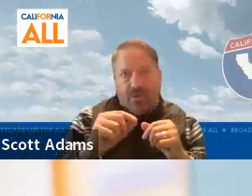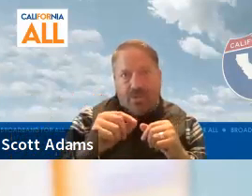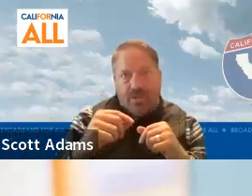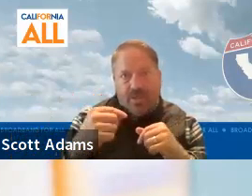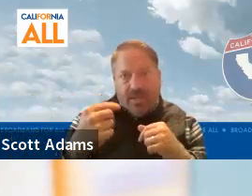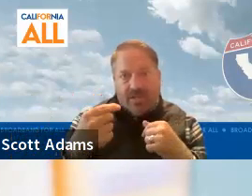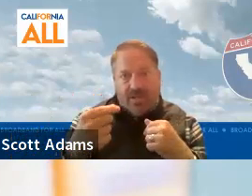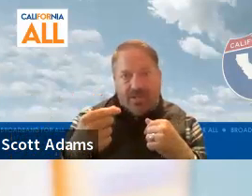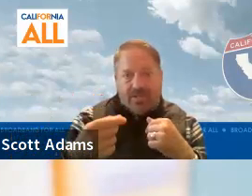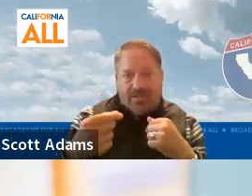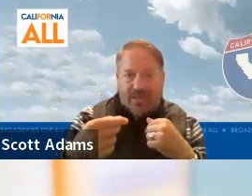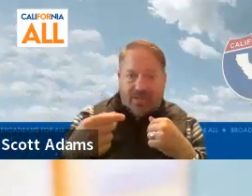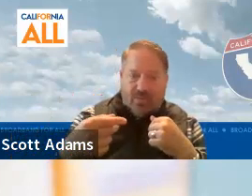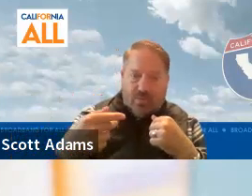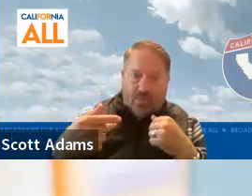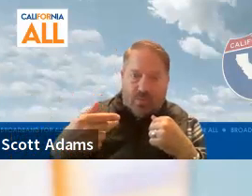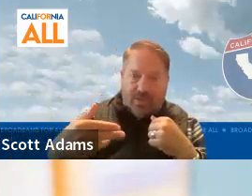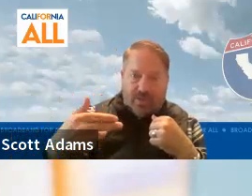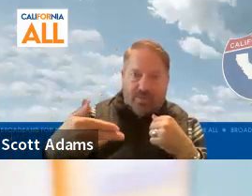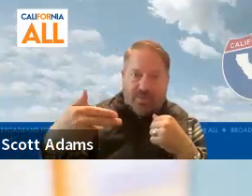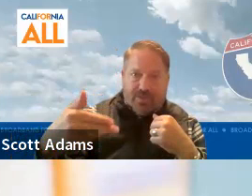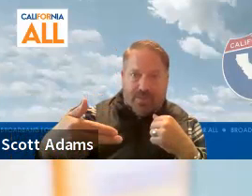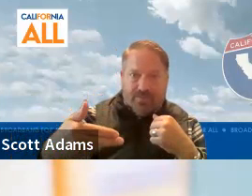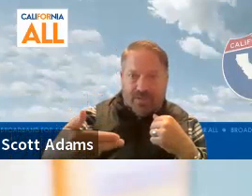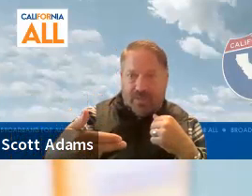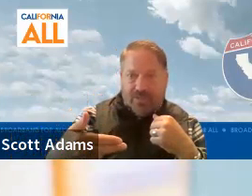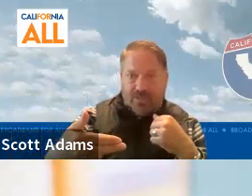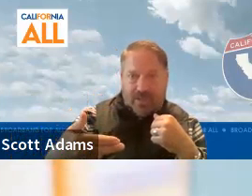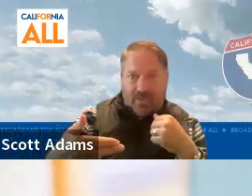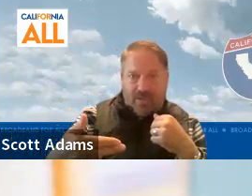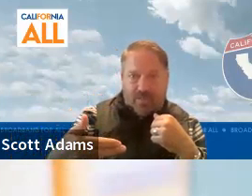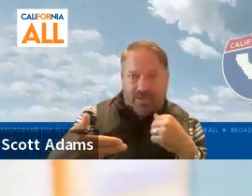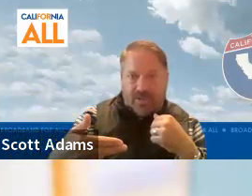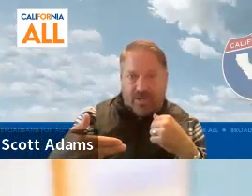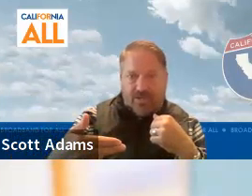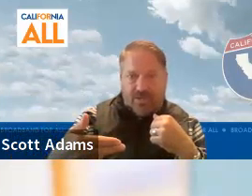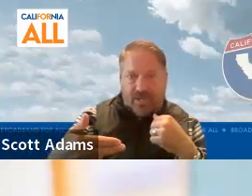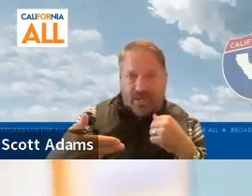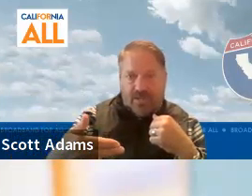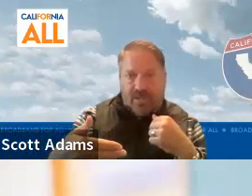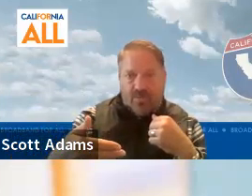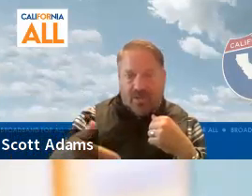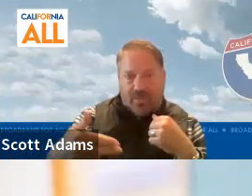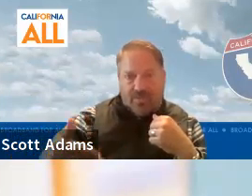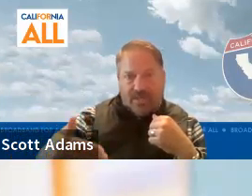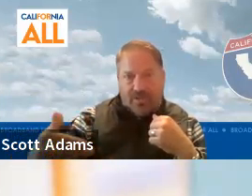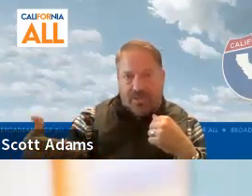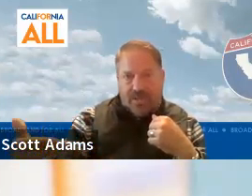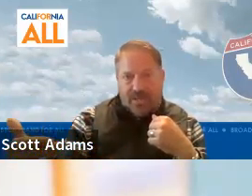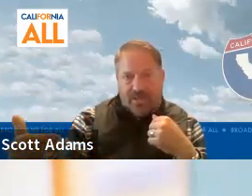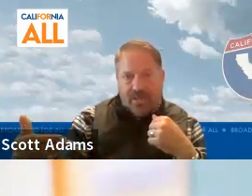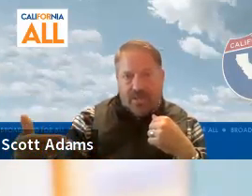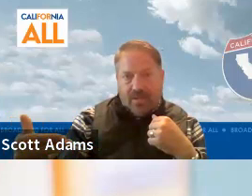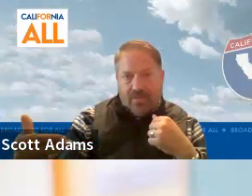about those in the context of, like, what could potentially be funded by digital equity capacity grants and what could be